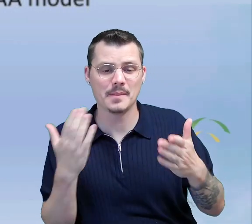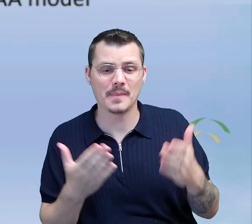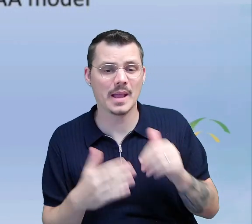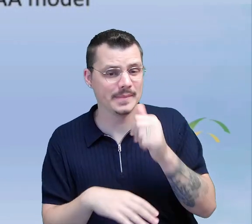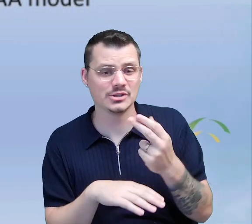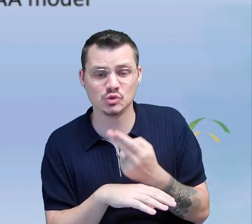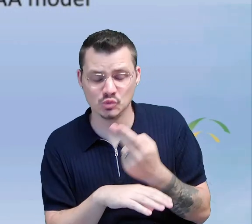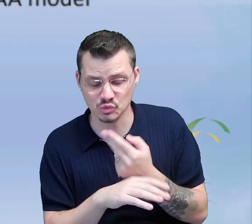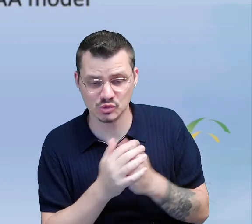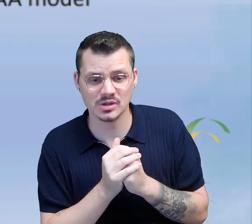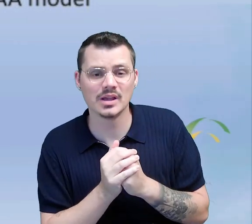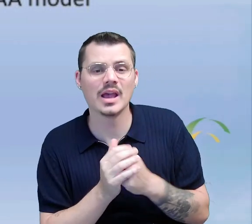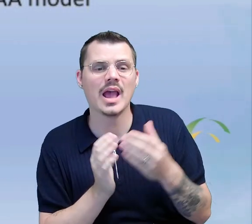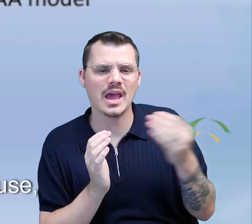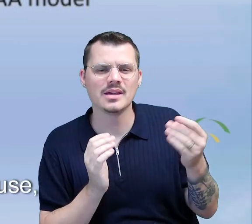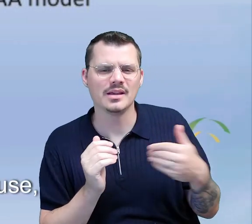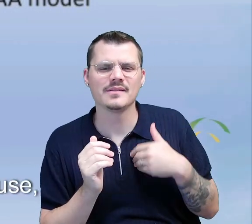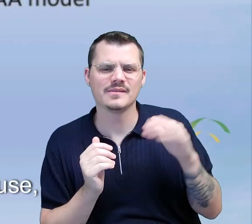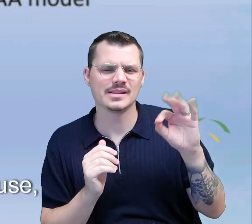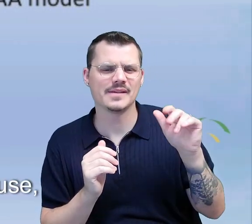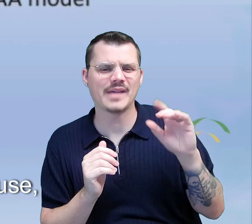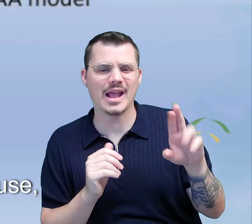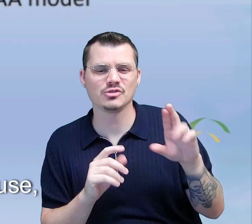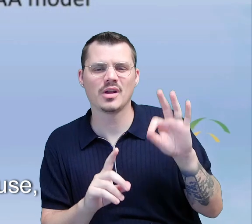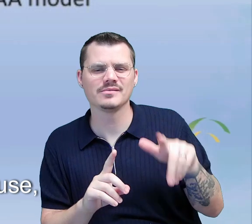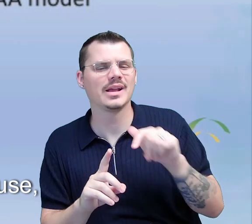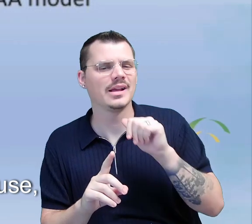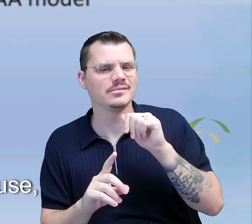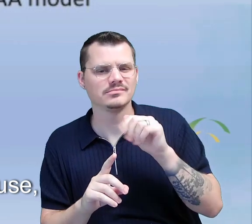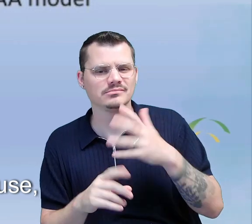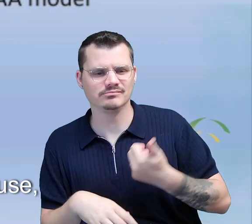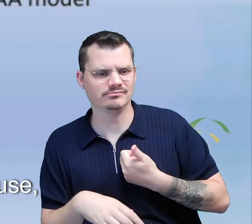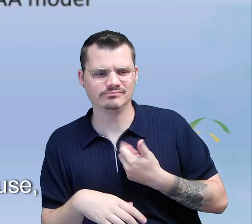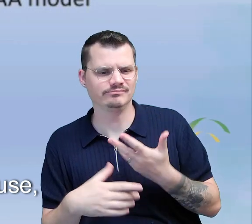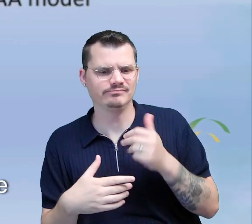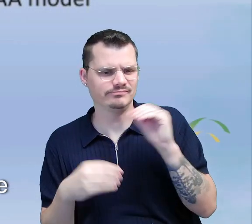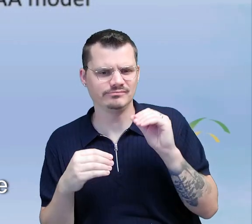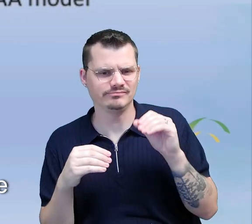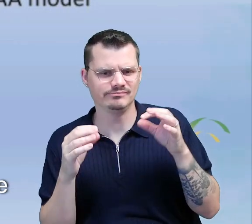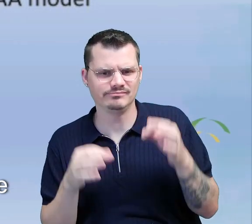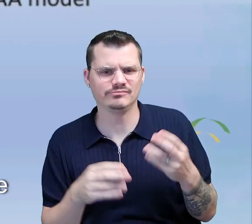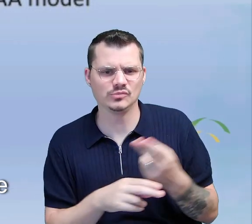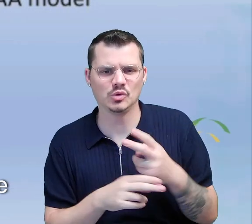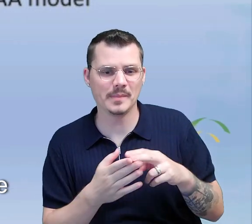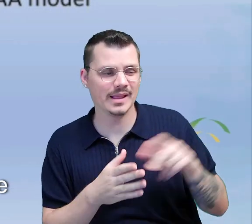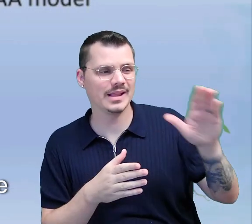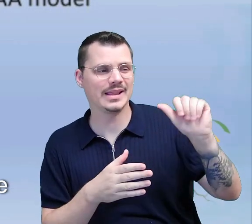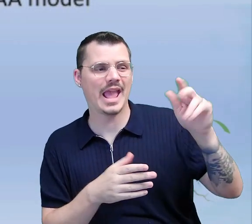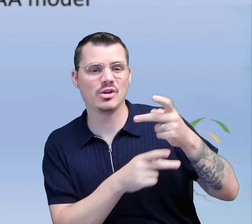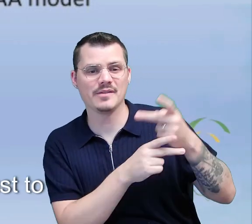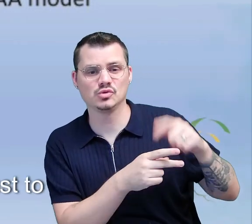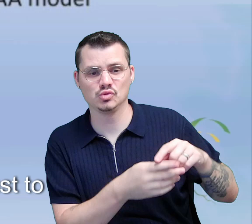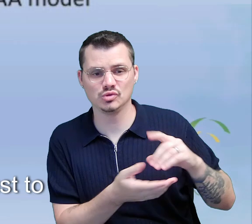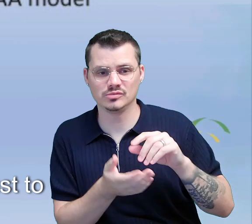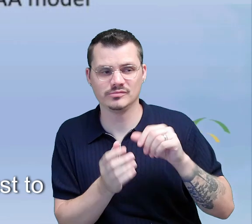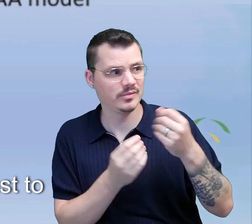misuse. And there's also the factor of involuntary use, that is, caregivers drugging people